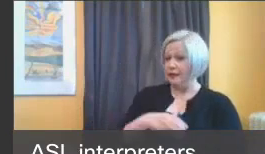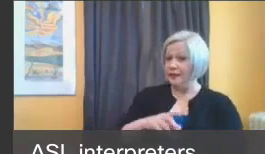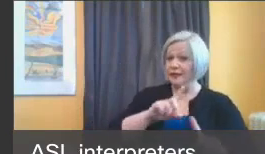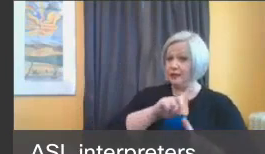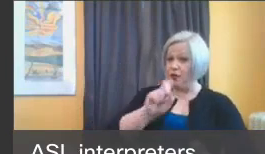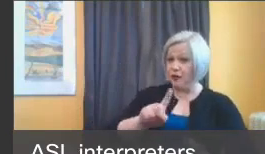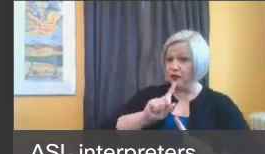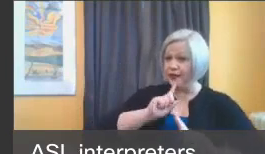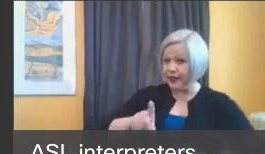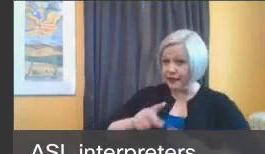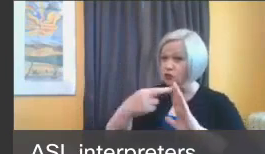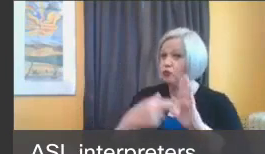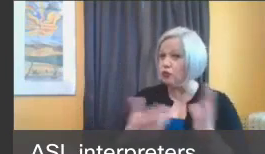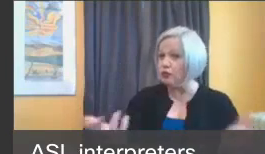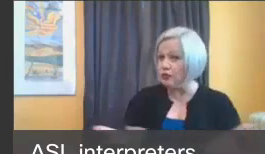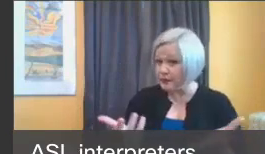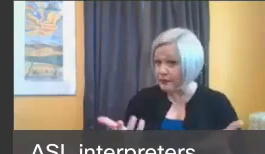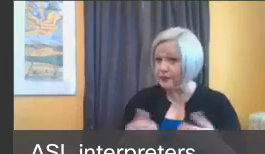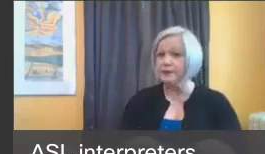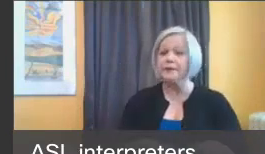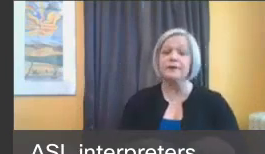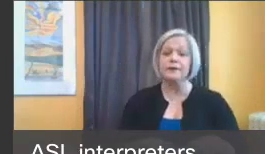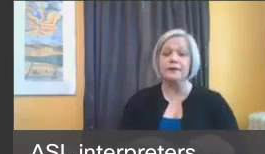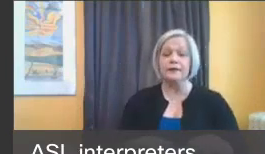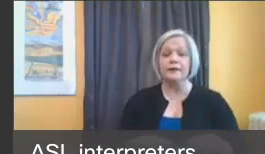panel discussion are as follows.